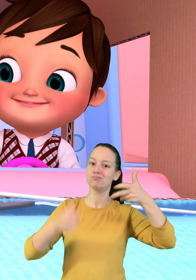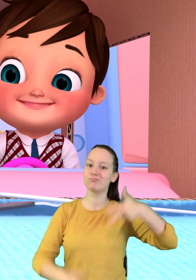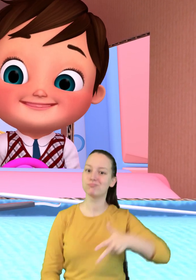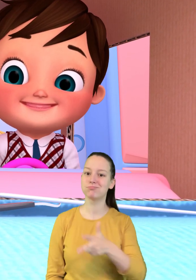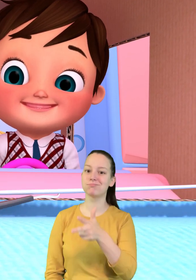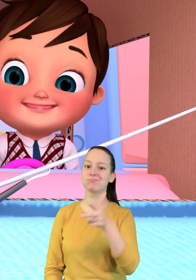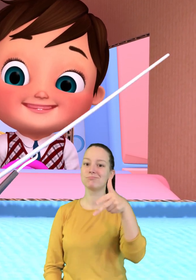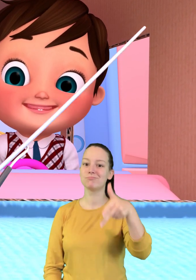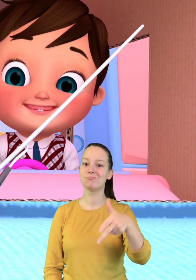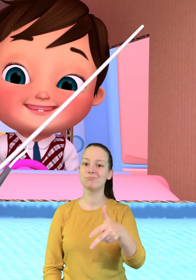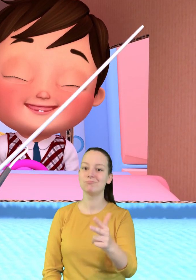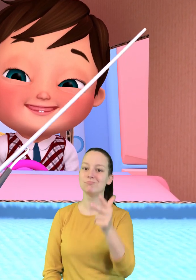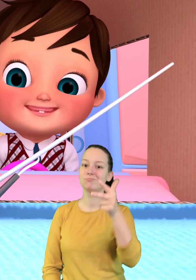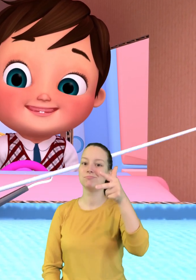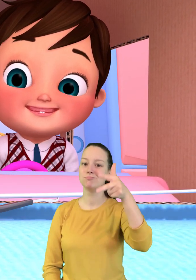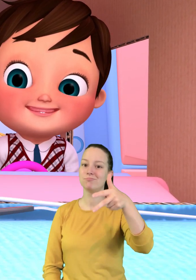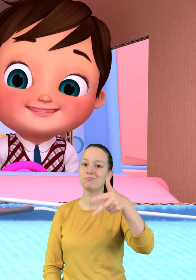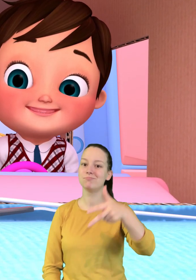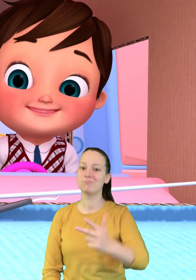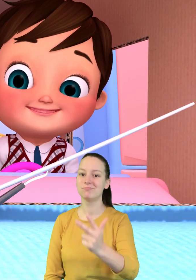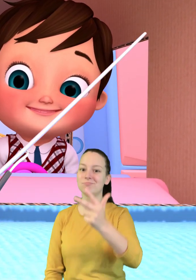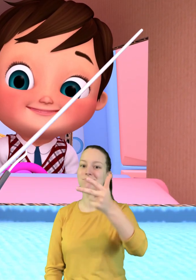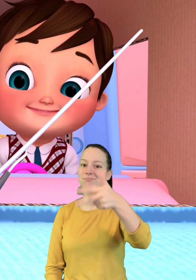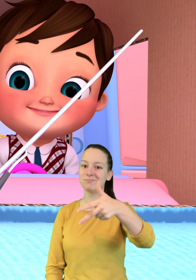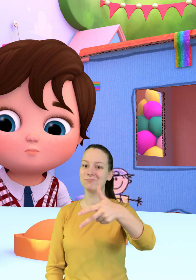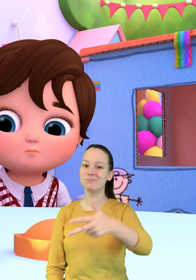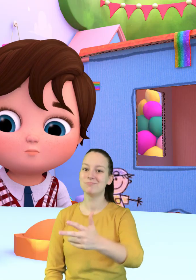through the town